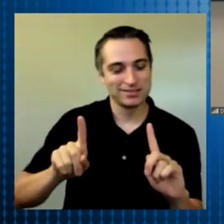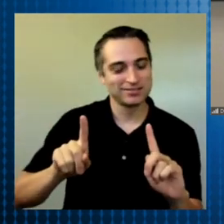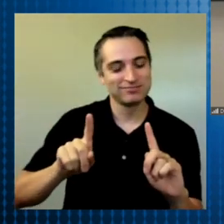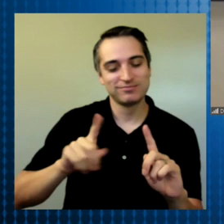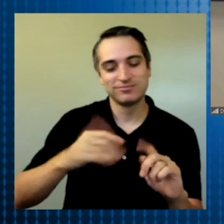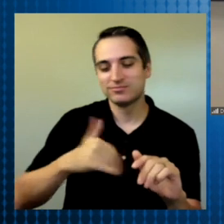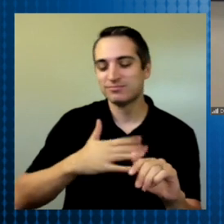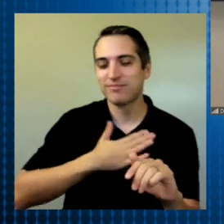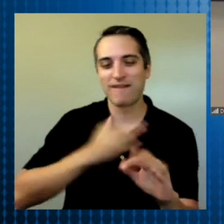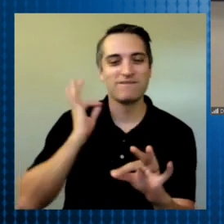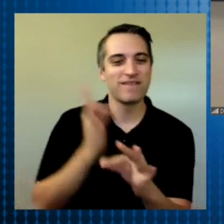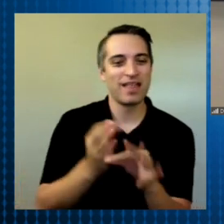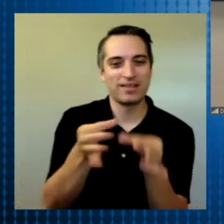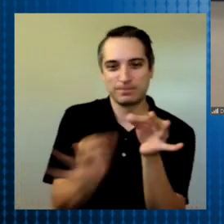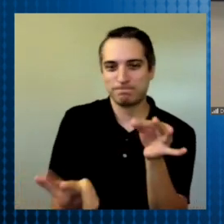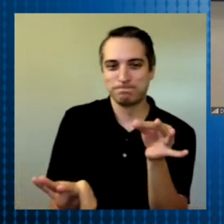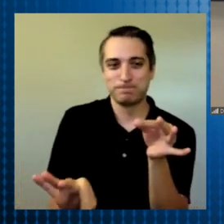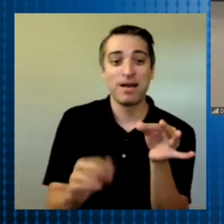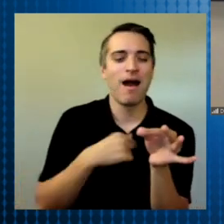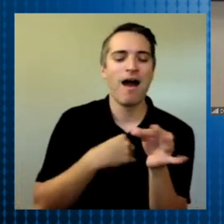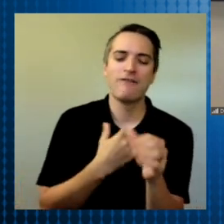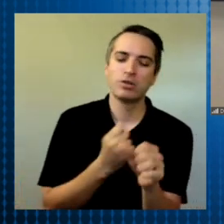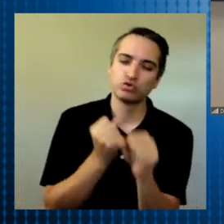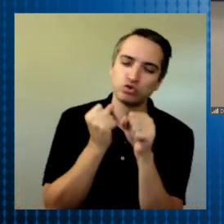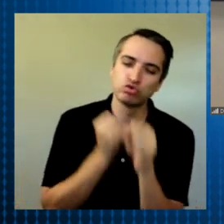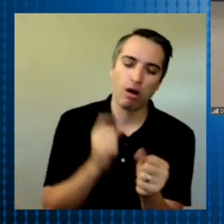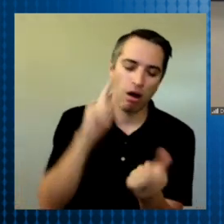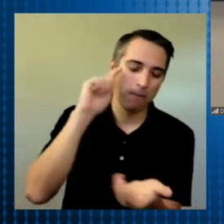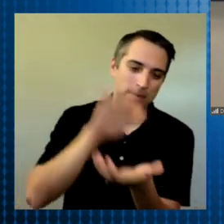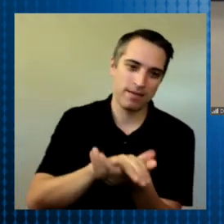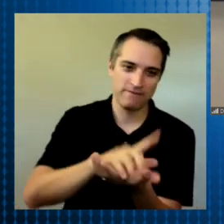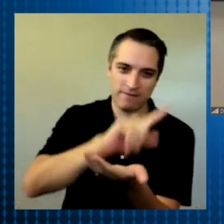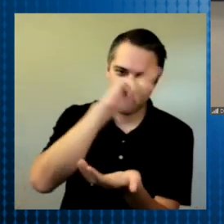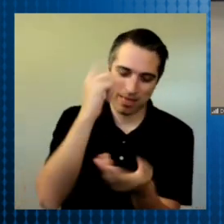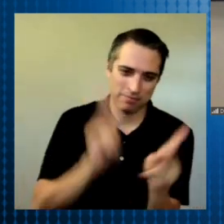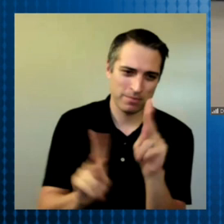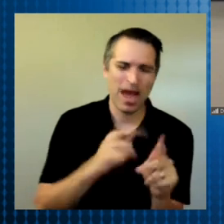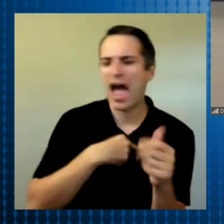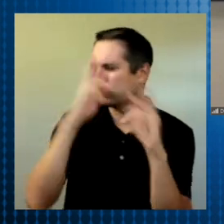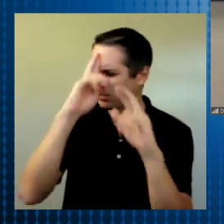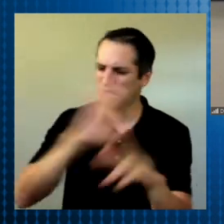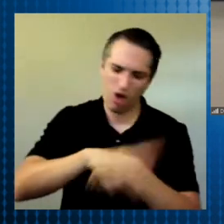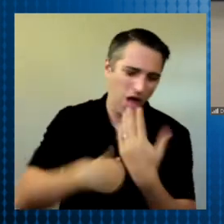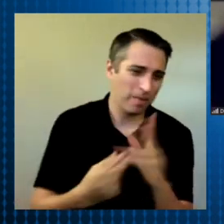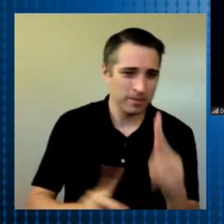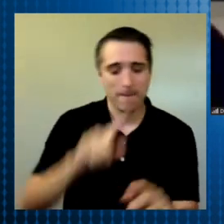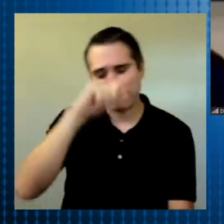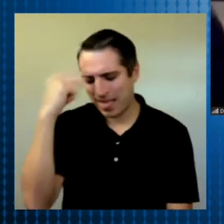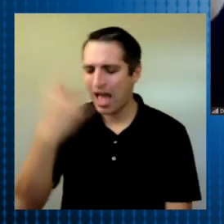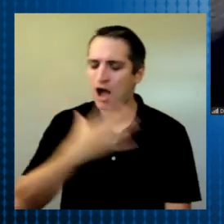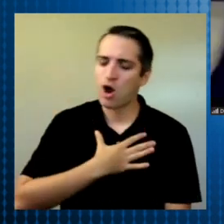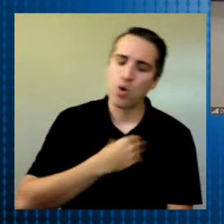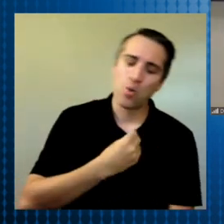strong belief in Black folk. I try to respect all people, Black, white, blue or green,